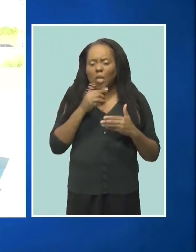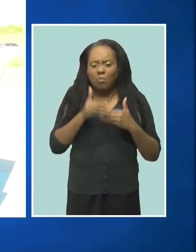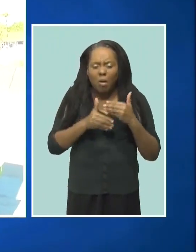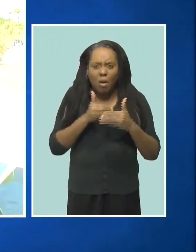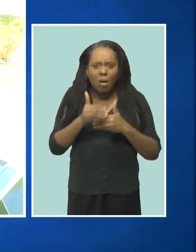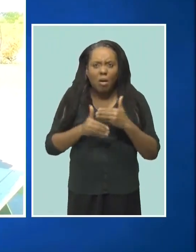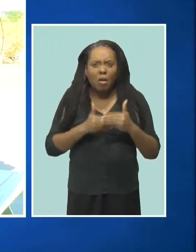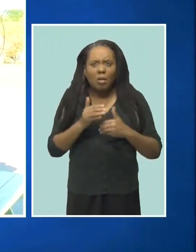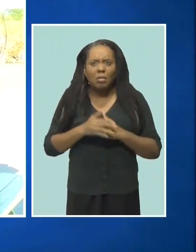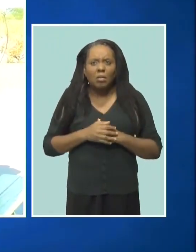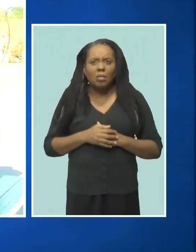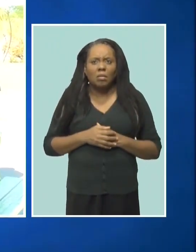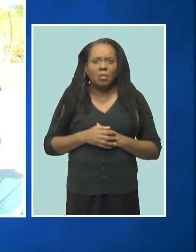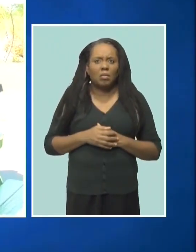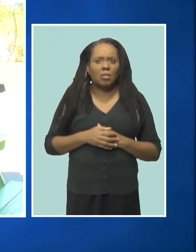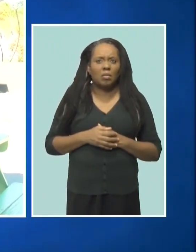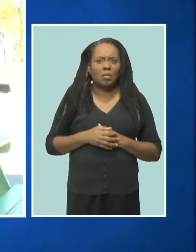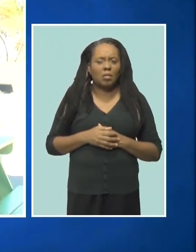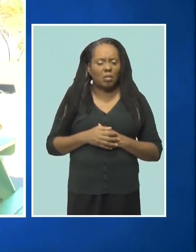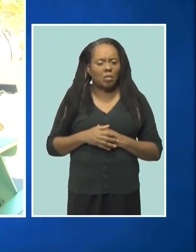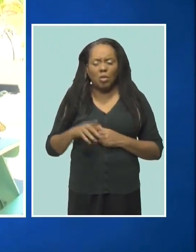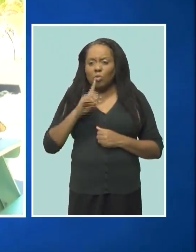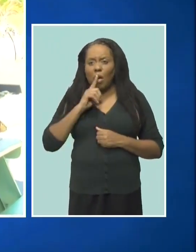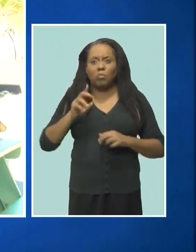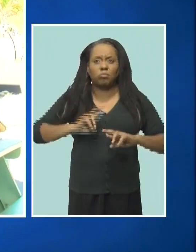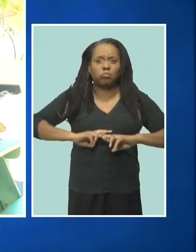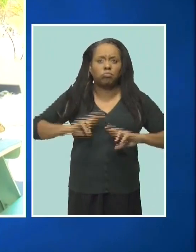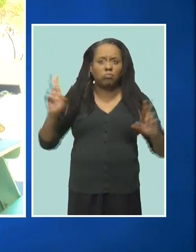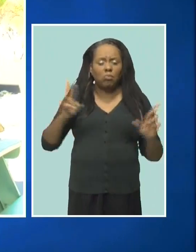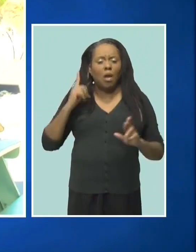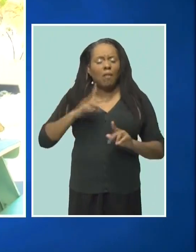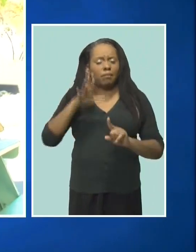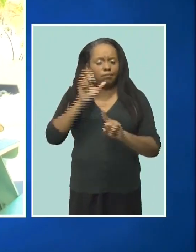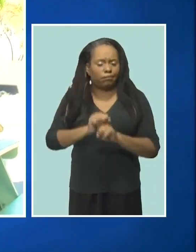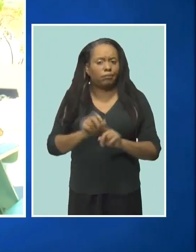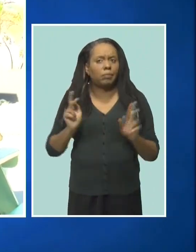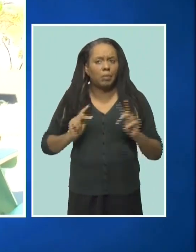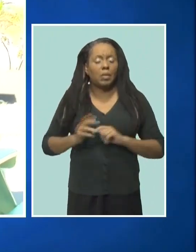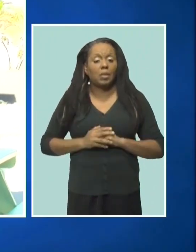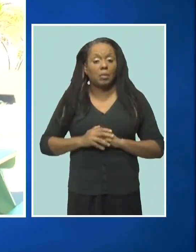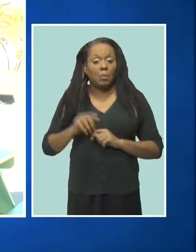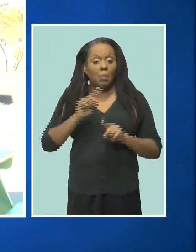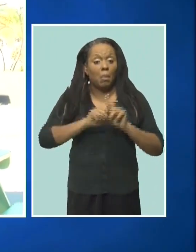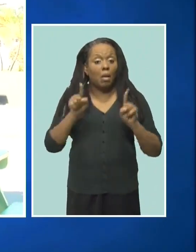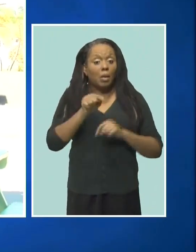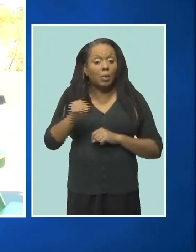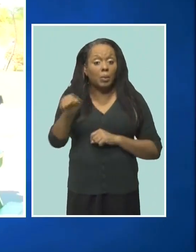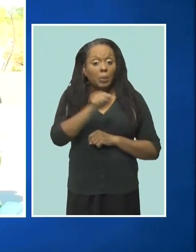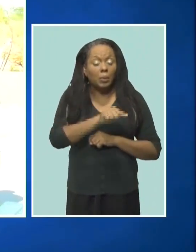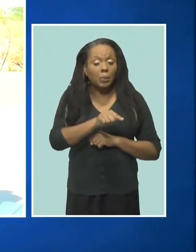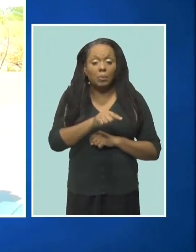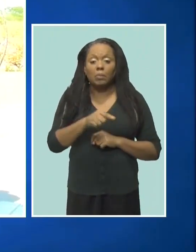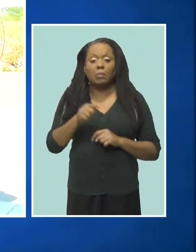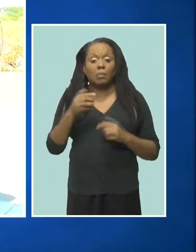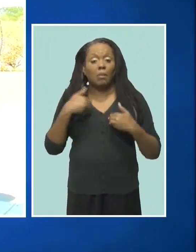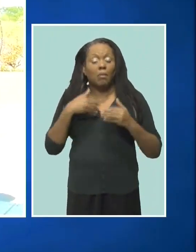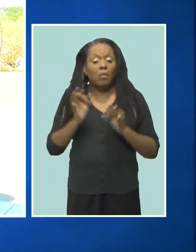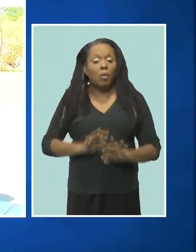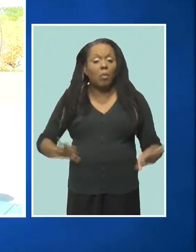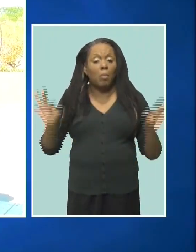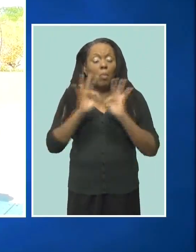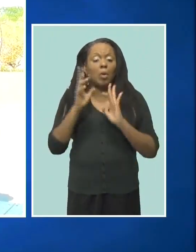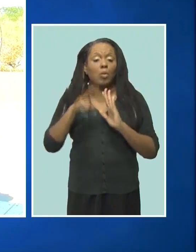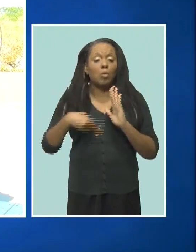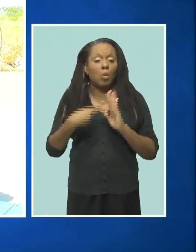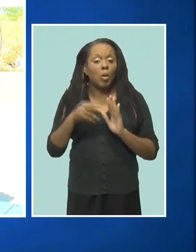them already cleared up. Stressing that the public has a key role to play in reducing crime, he made a